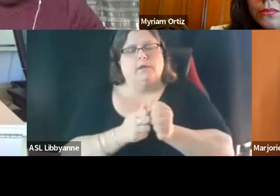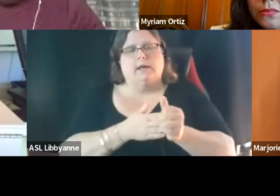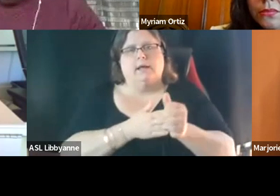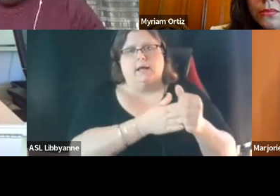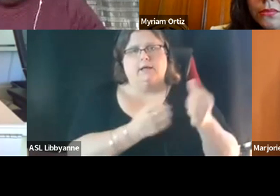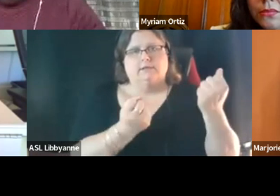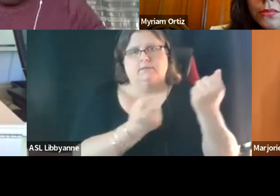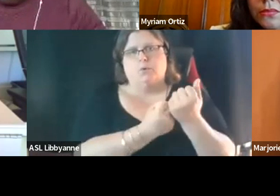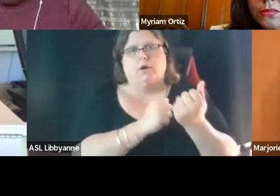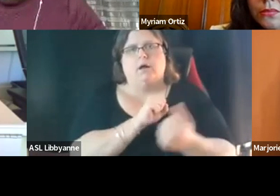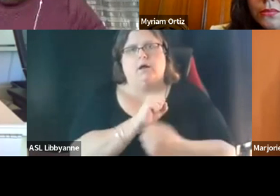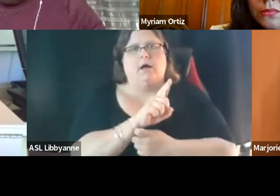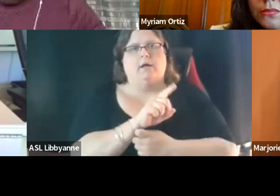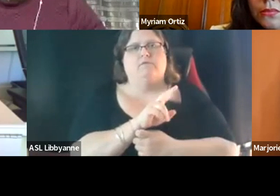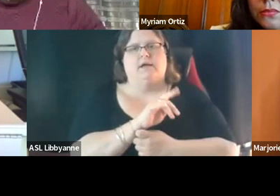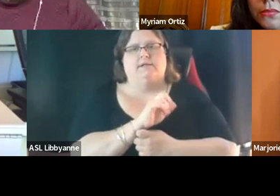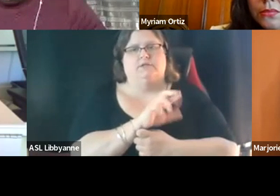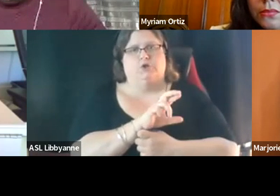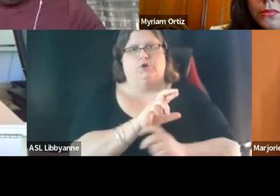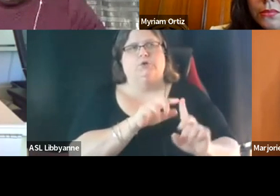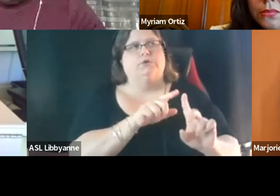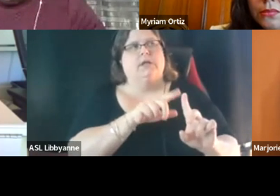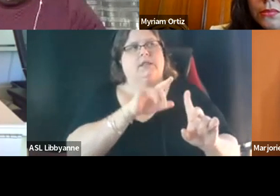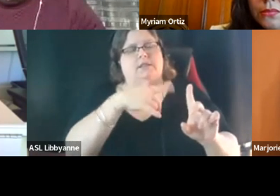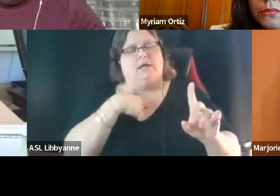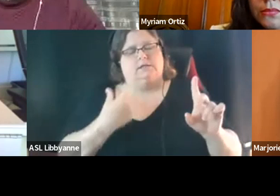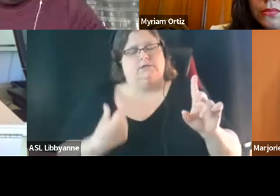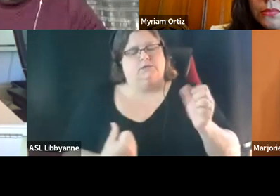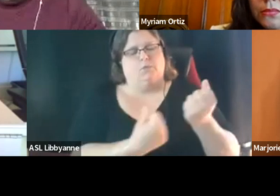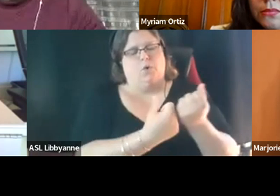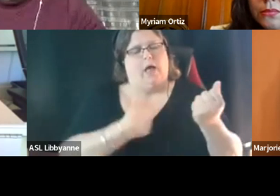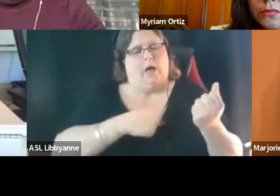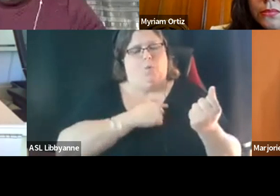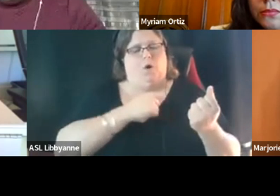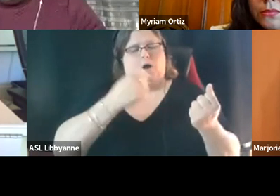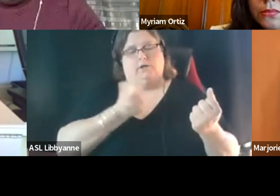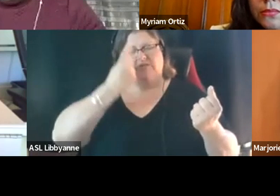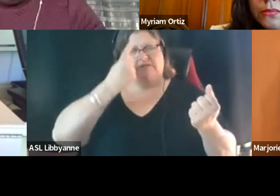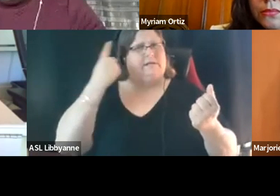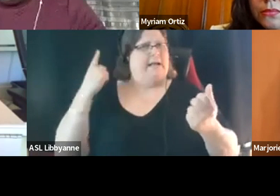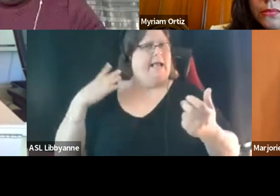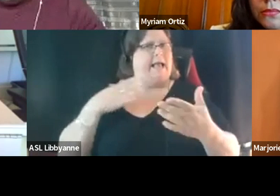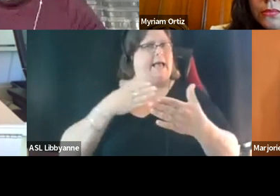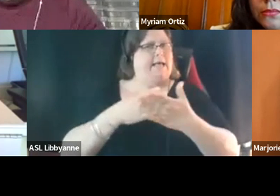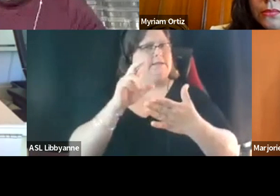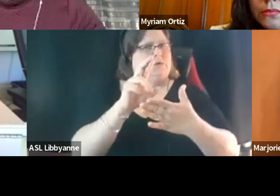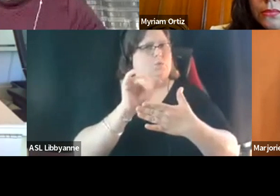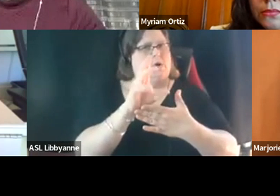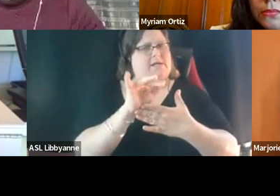Ed Besters to support our vision of deepening our anti-racist and inclusive